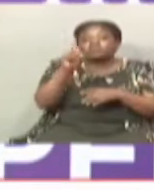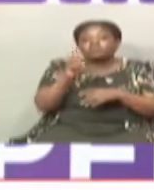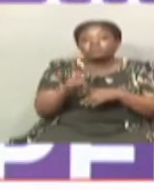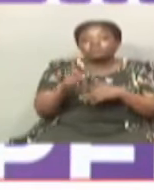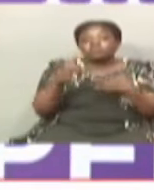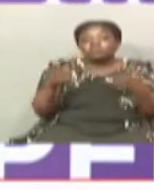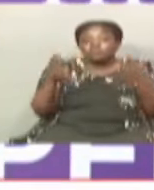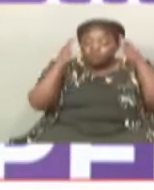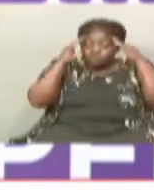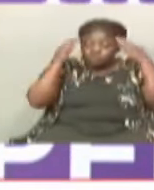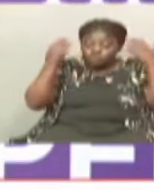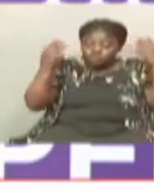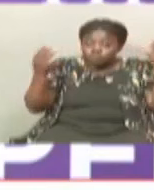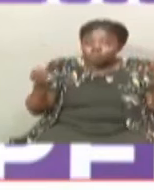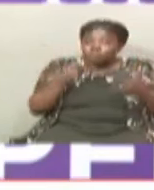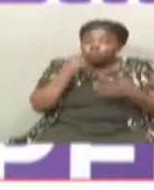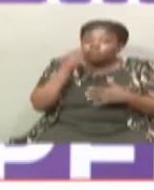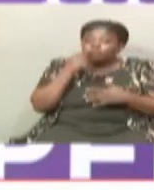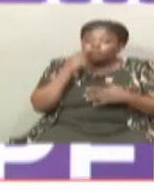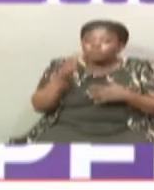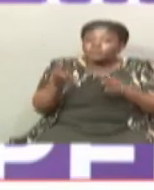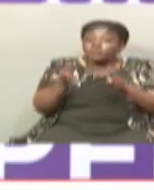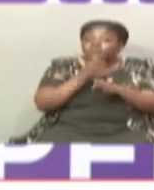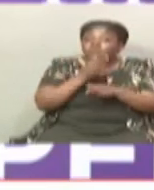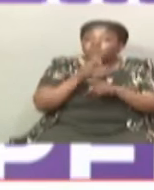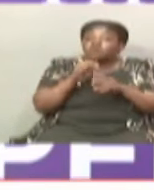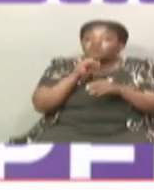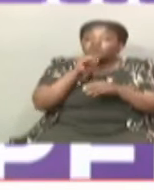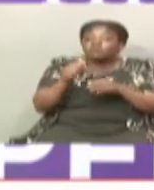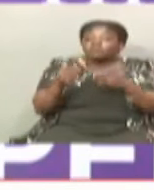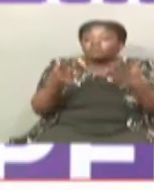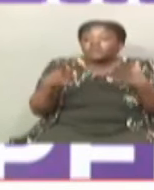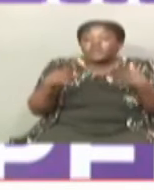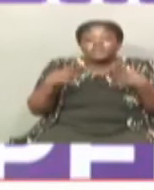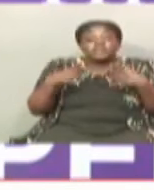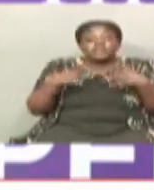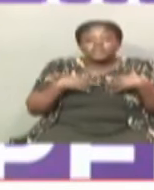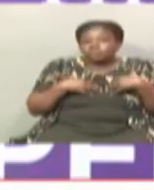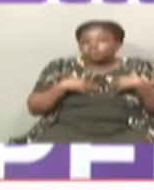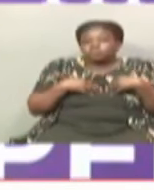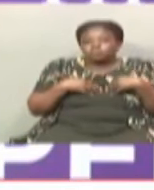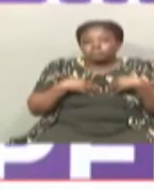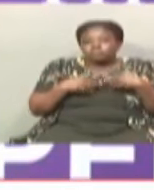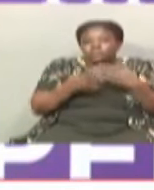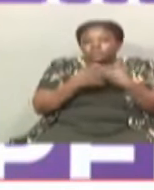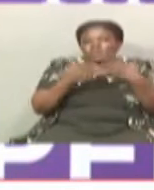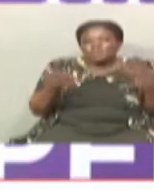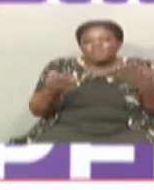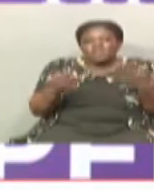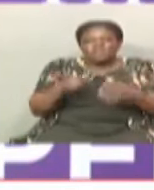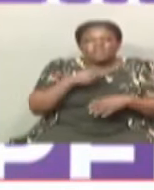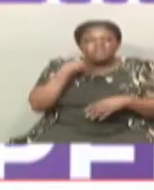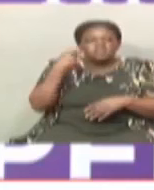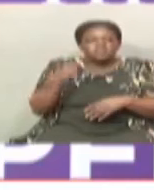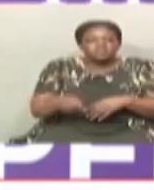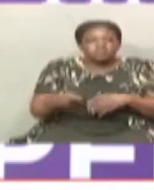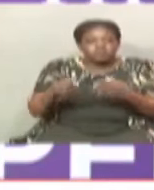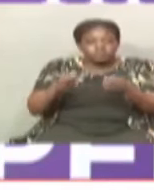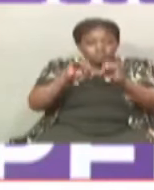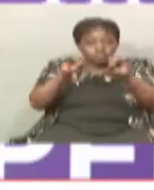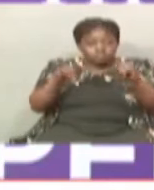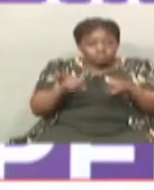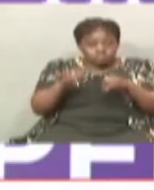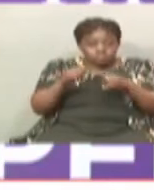judge, I don't know who will be the trial judge, do not entertain any nonsense in the trial of these members